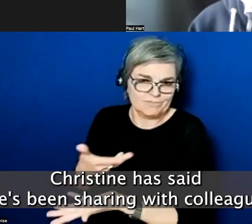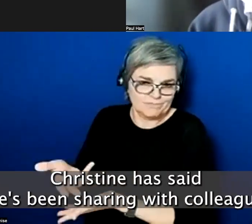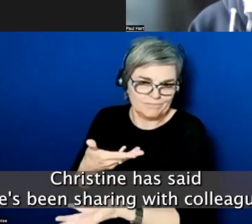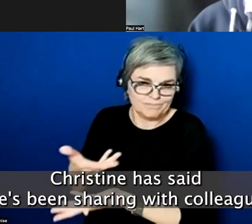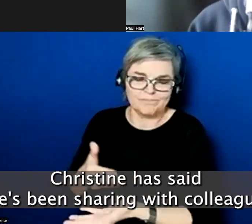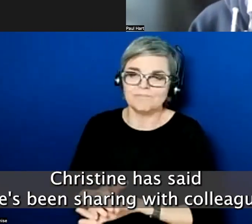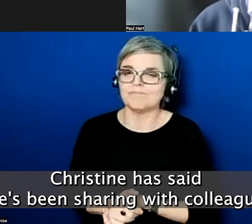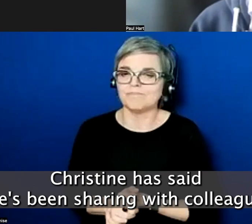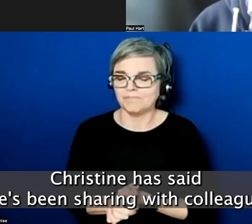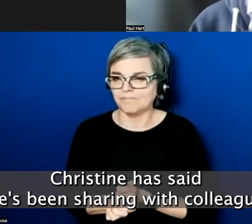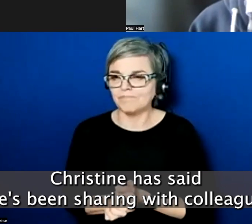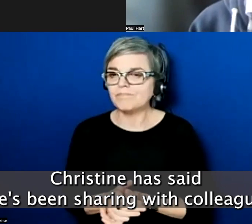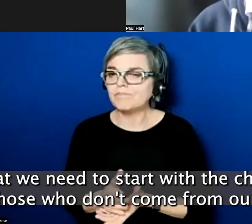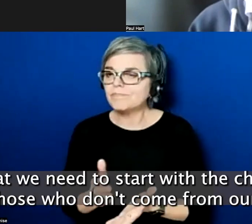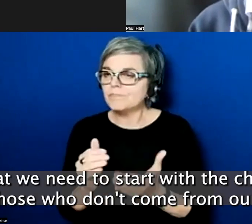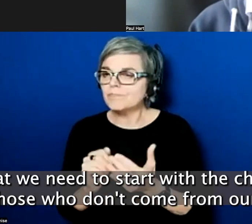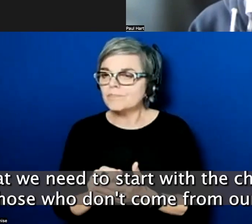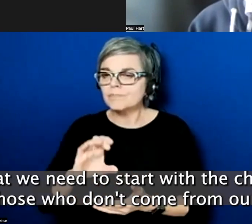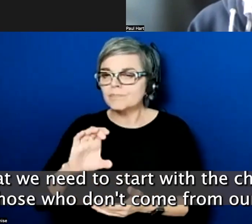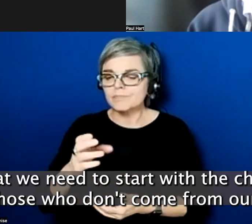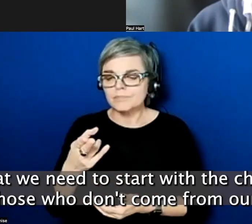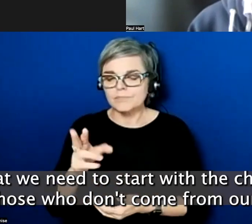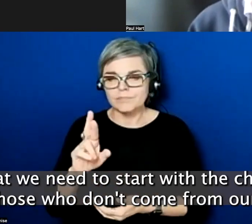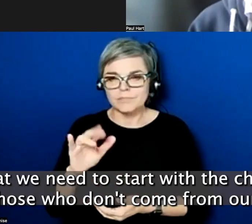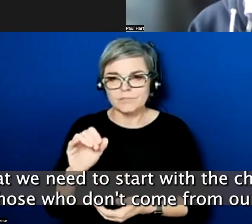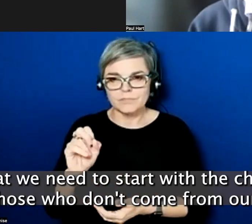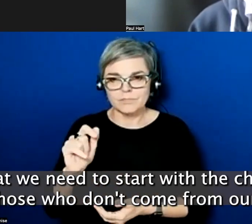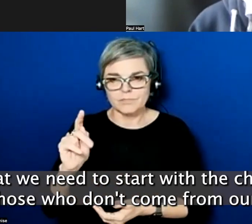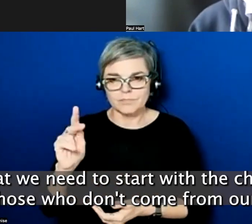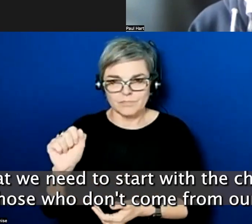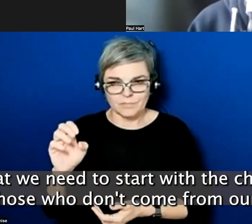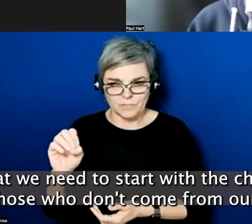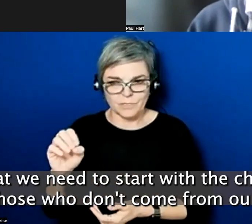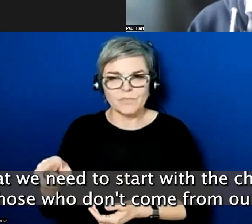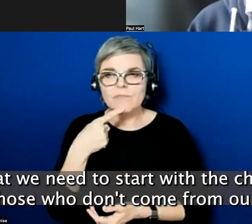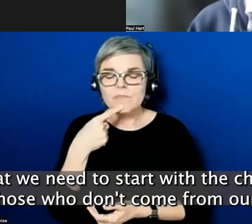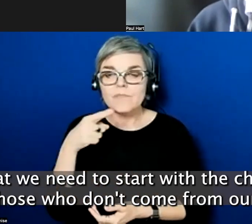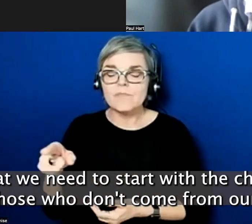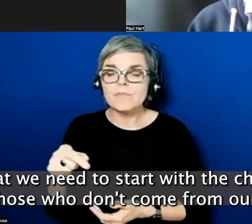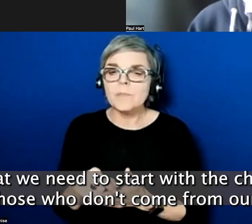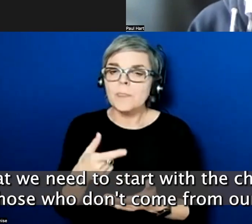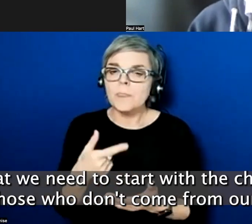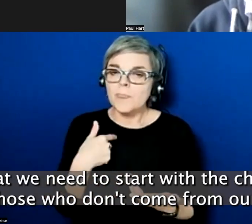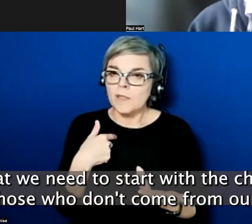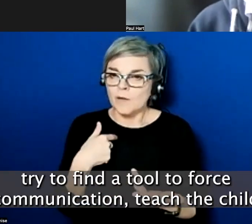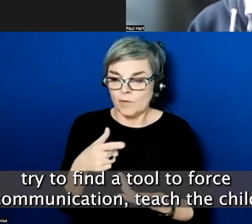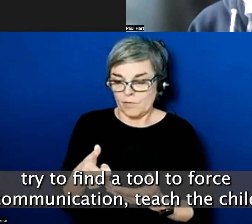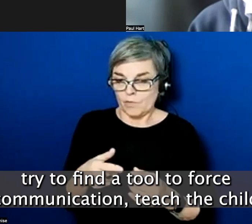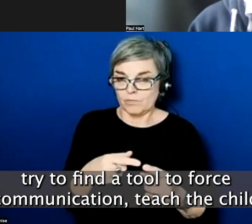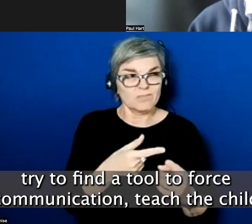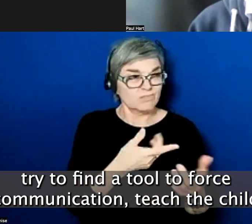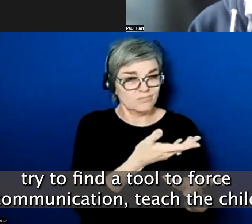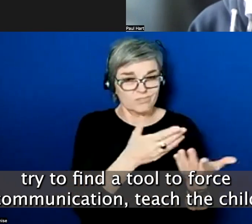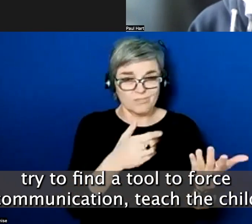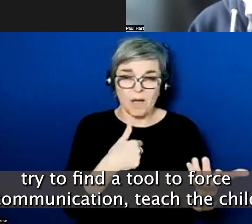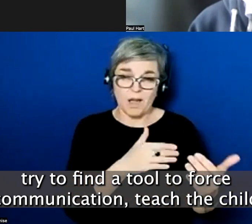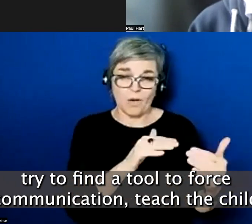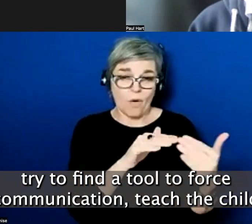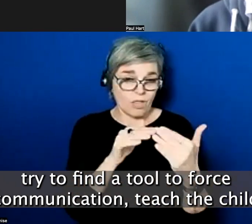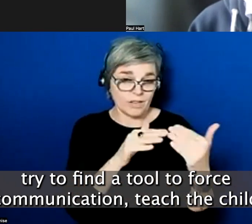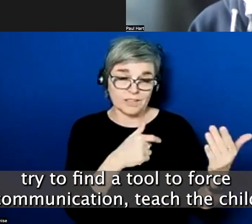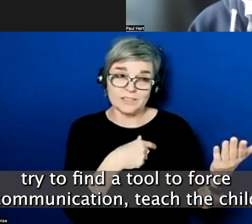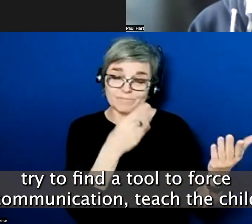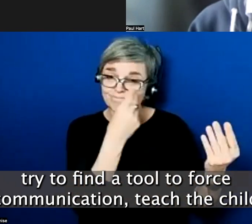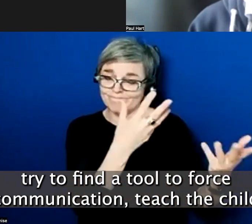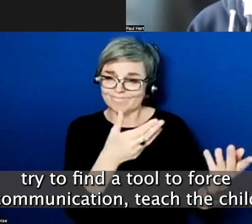Christine has said she's been sharing with colleagues that we need to start with the child, and those who don't come from our field try to find a